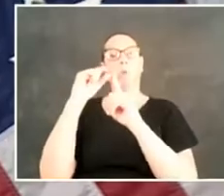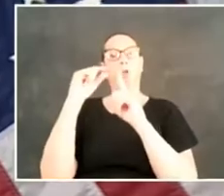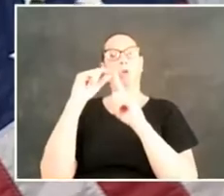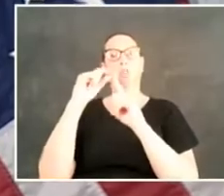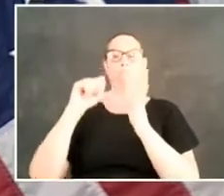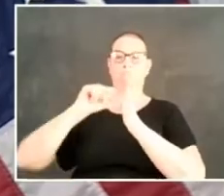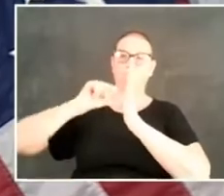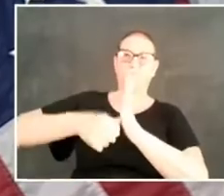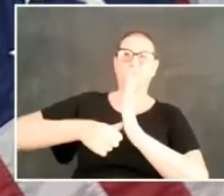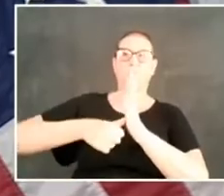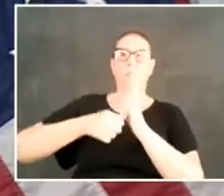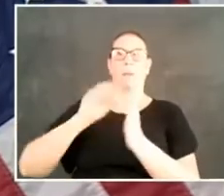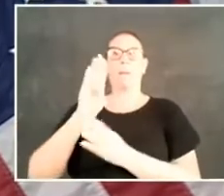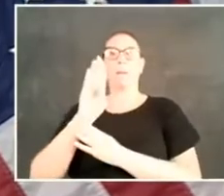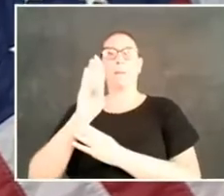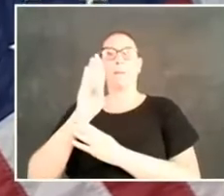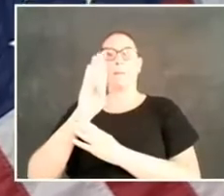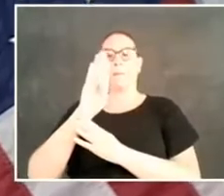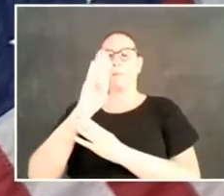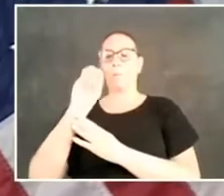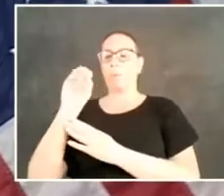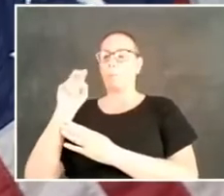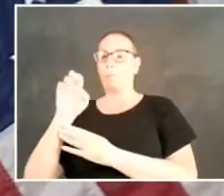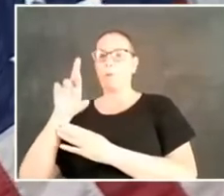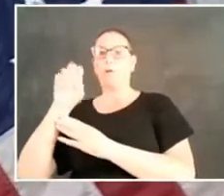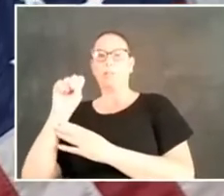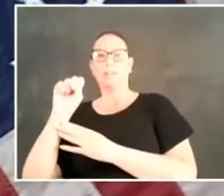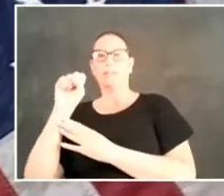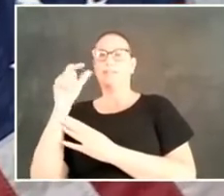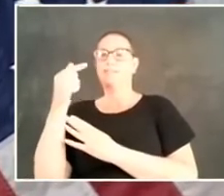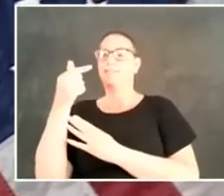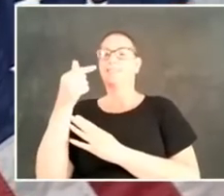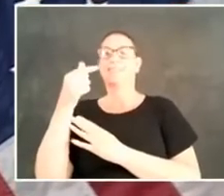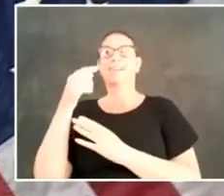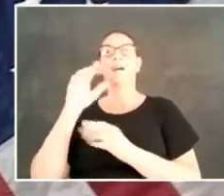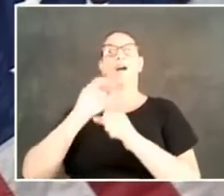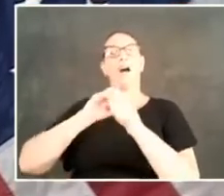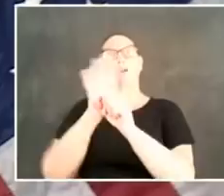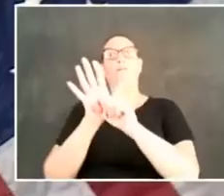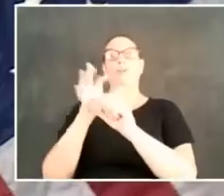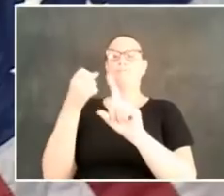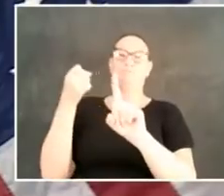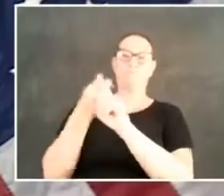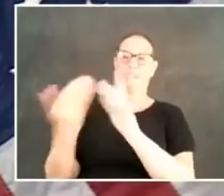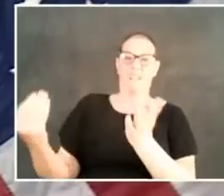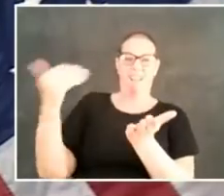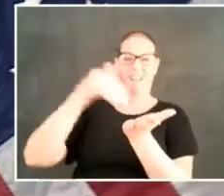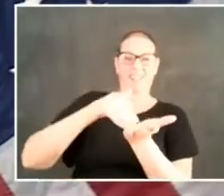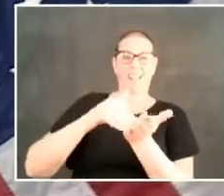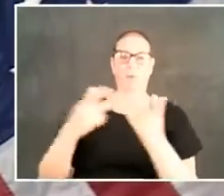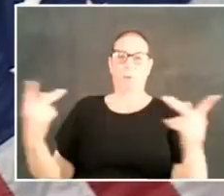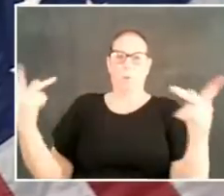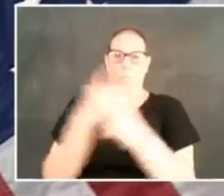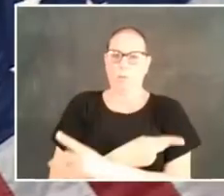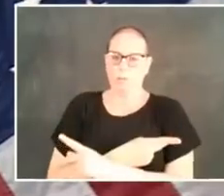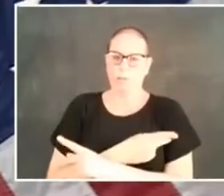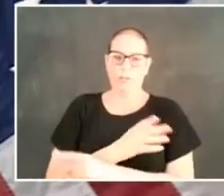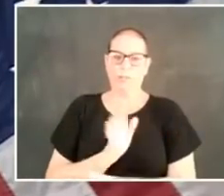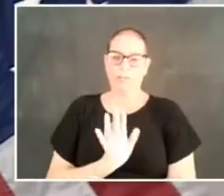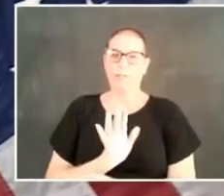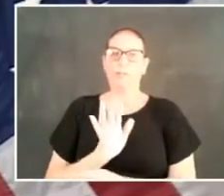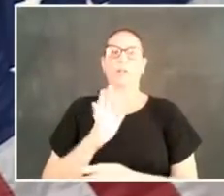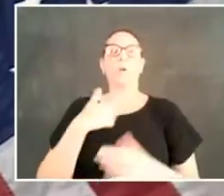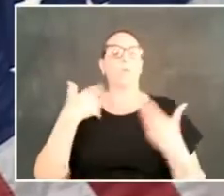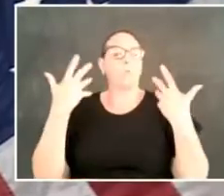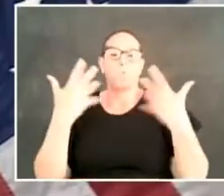costs. I tried today to show you something about this disease in the